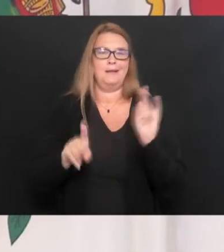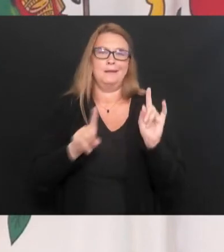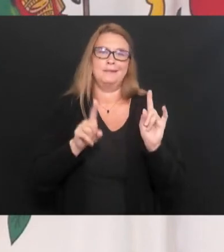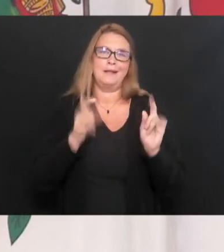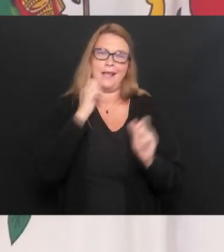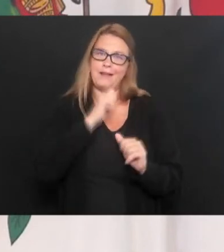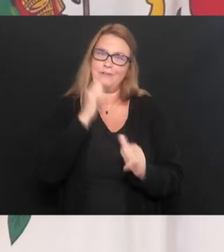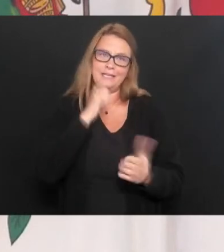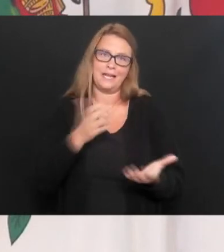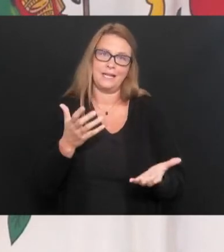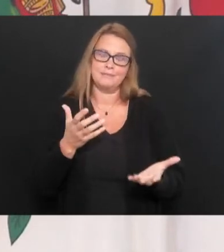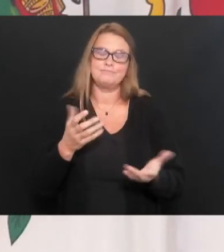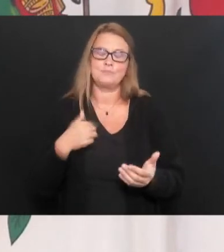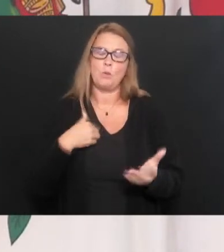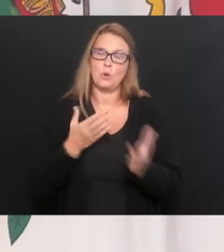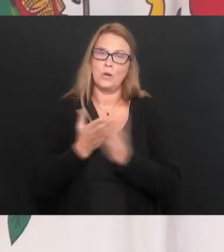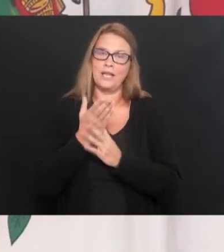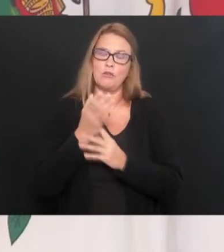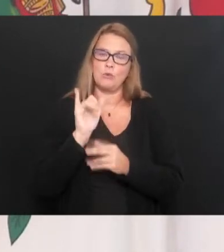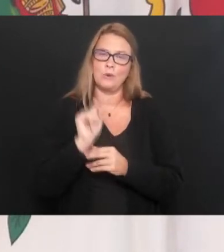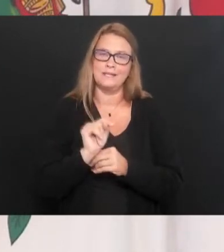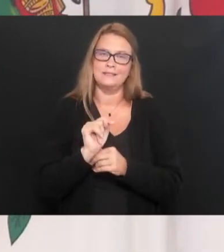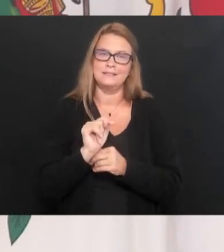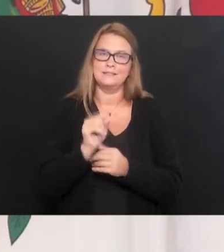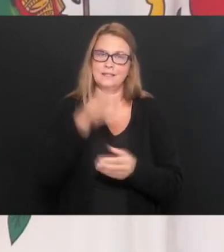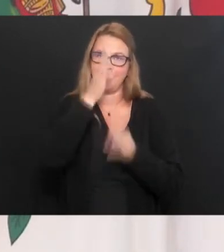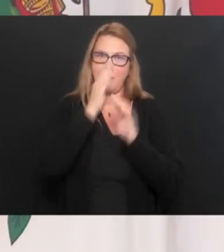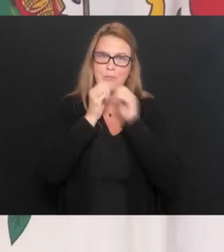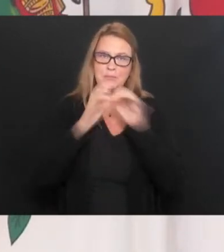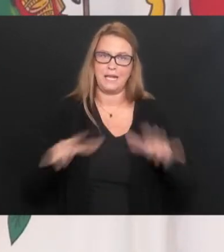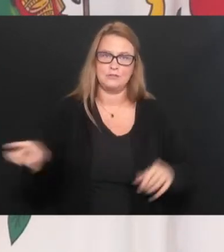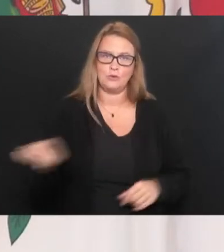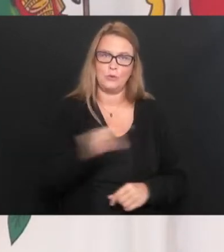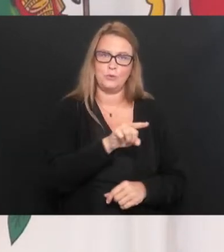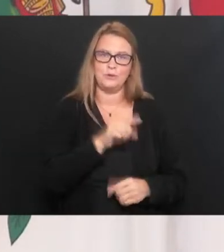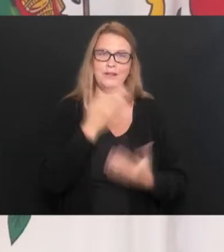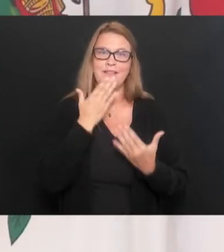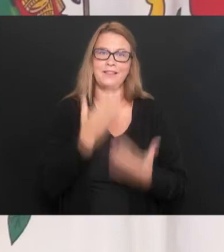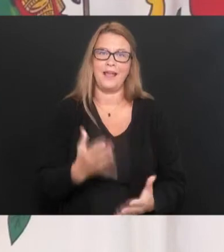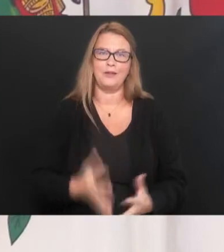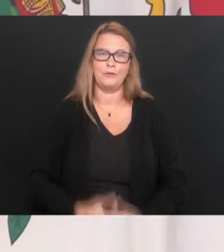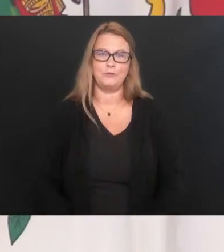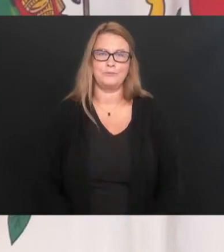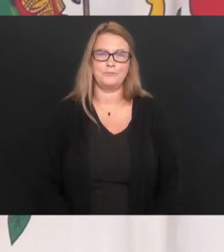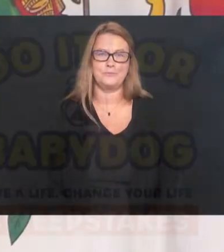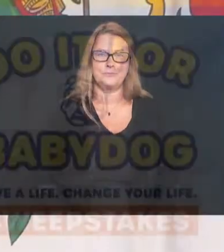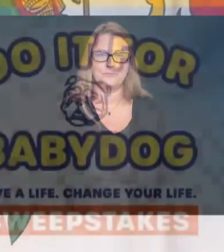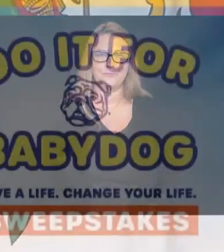And we're getting through this some way, somehow. God bless each and every one of you. Thank you all so much.